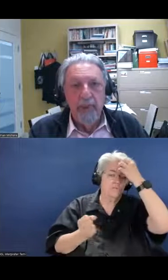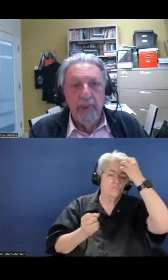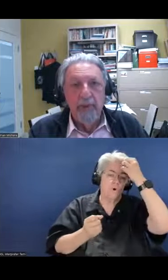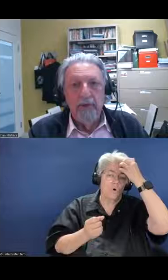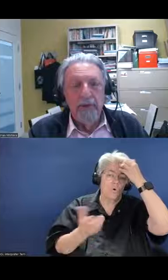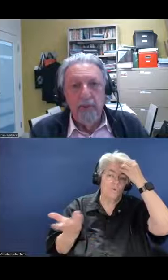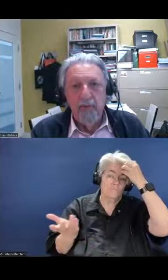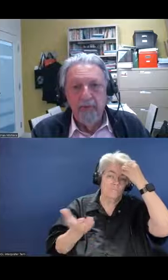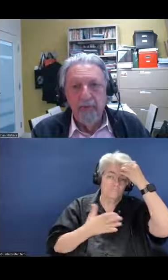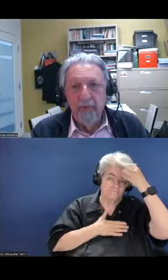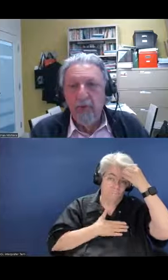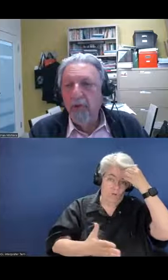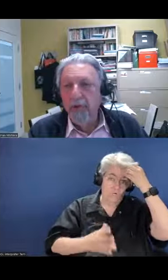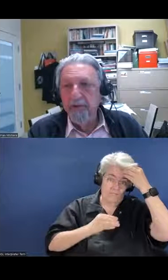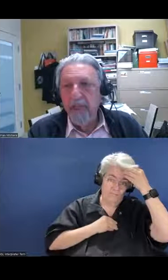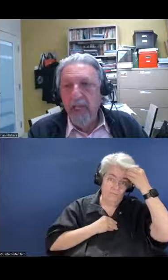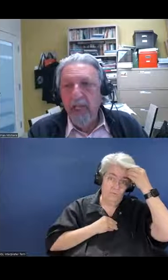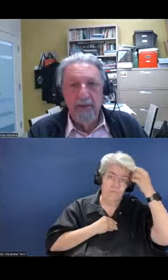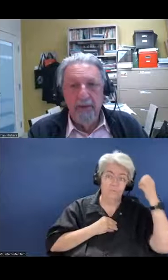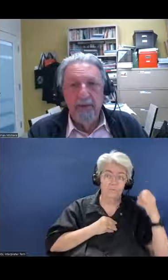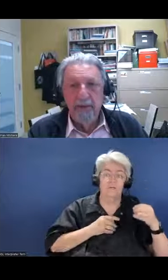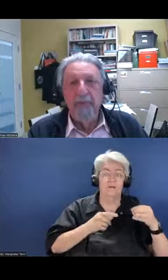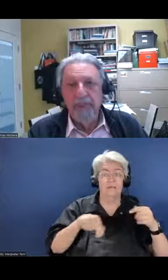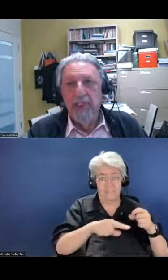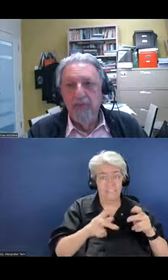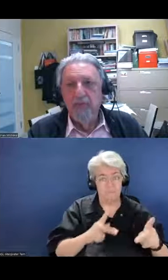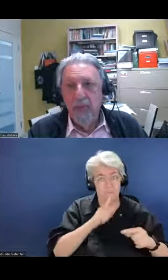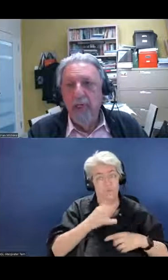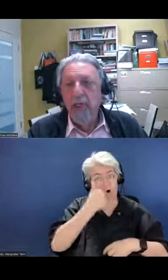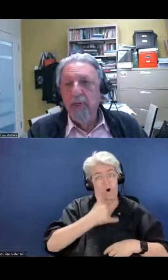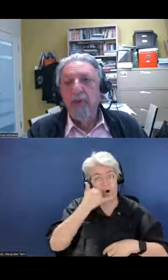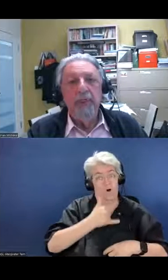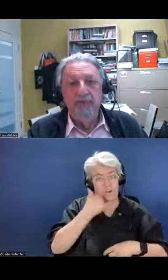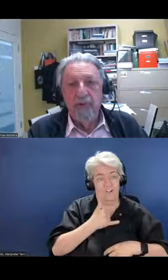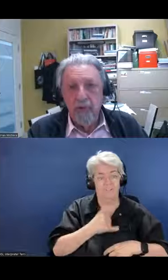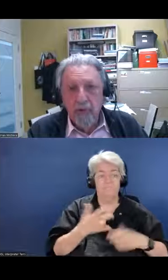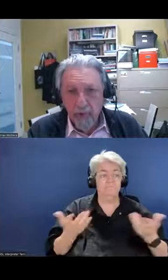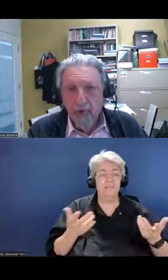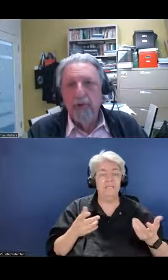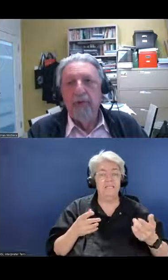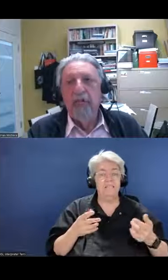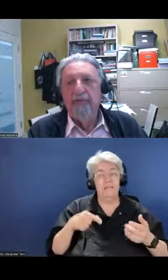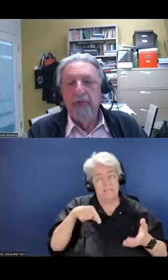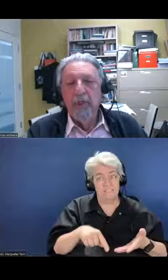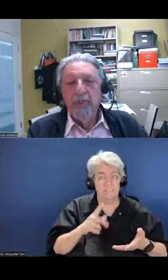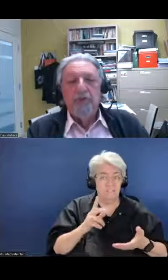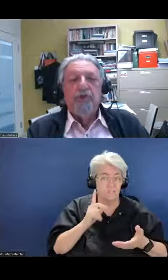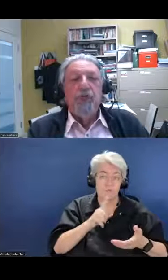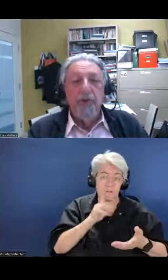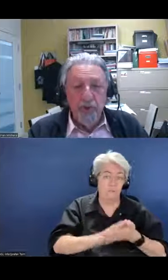you willing to deal with frequent callers under the circumstances where you're in it for the long haul? You have